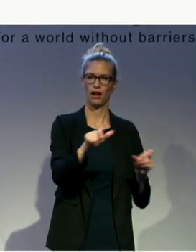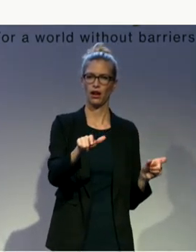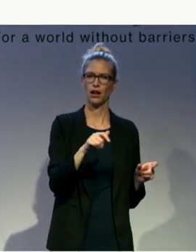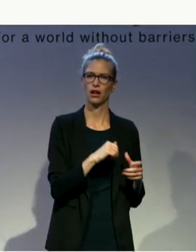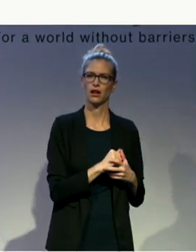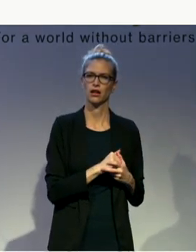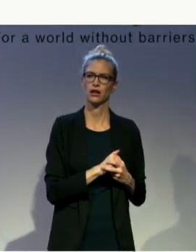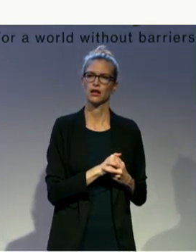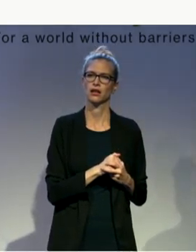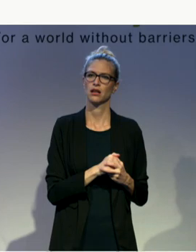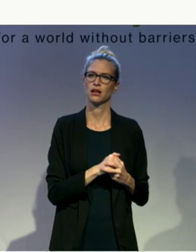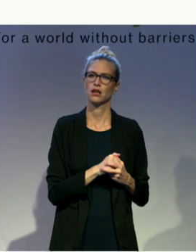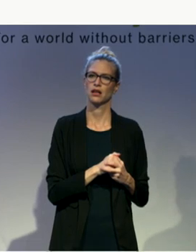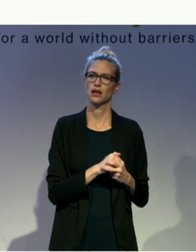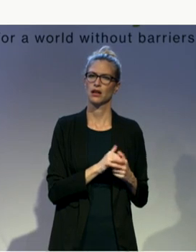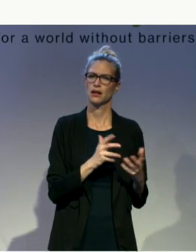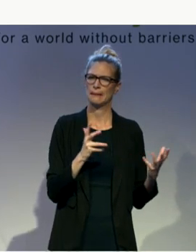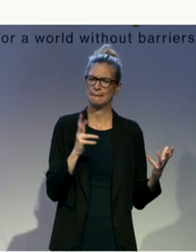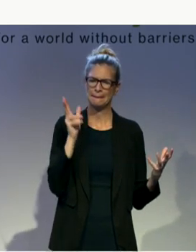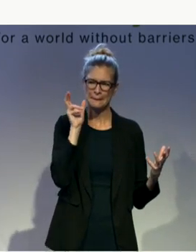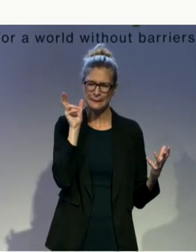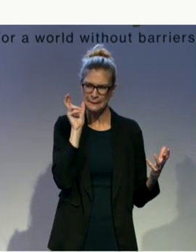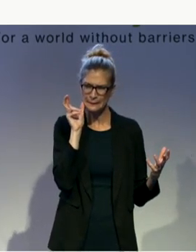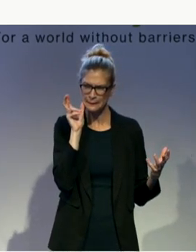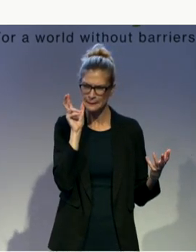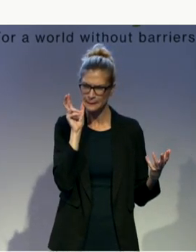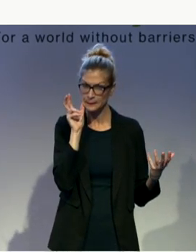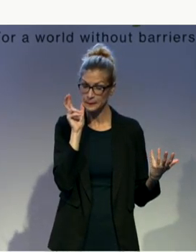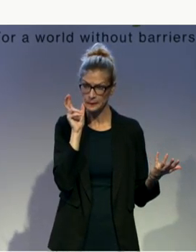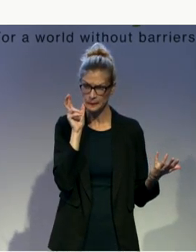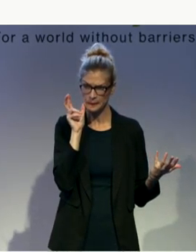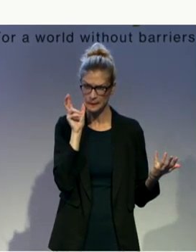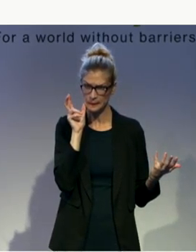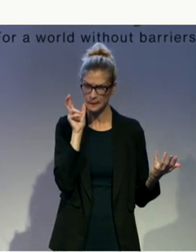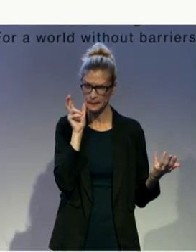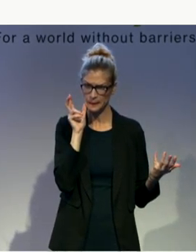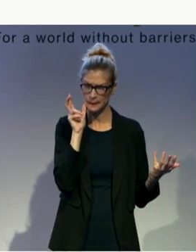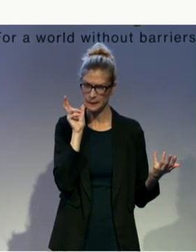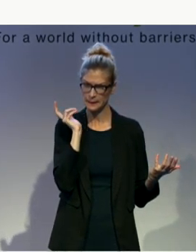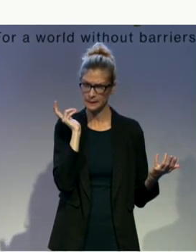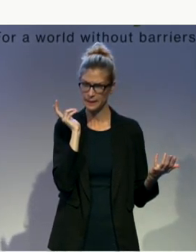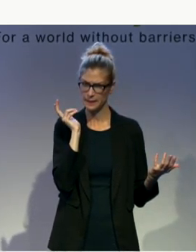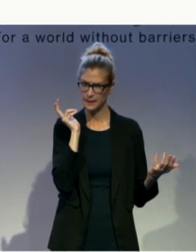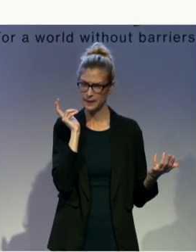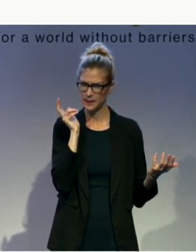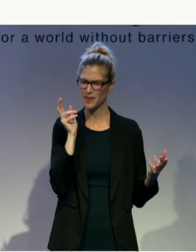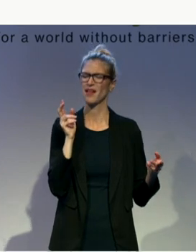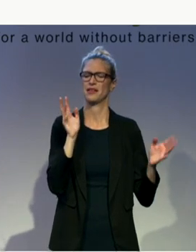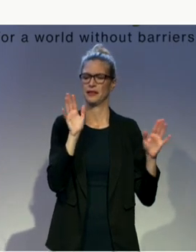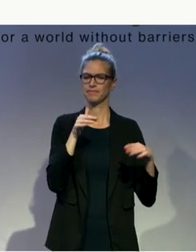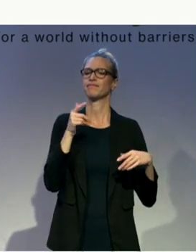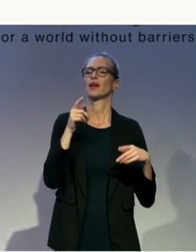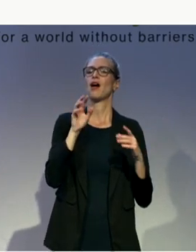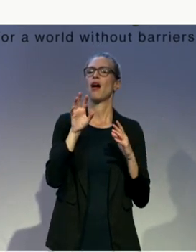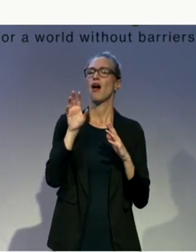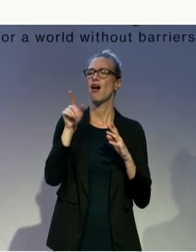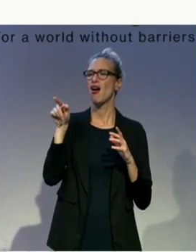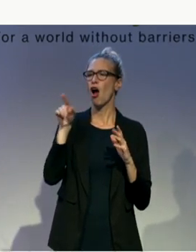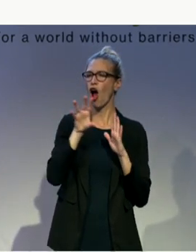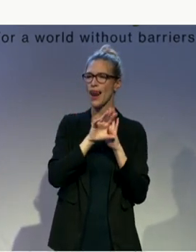Yes. In your program of training online, it's about it. Does